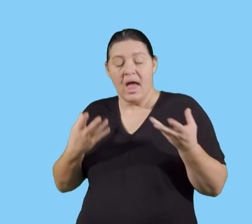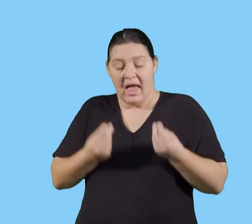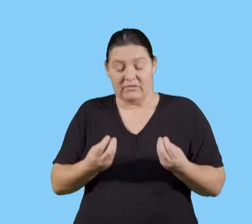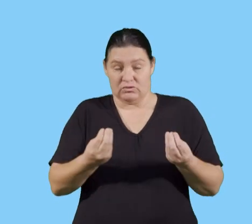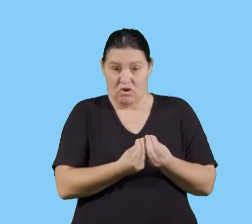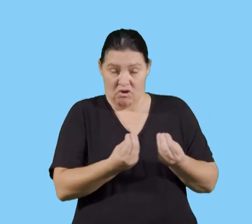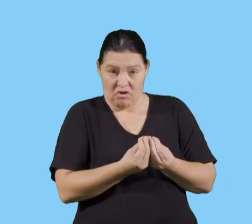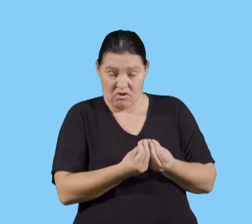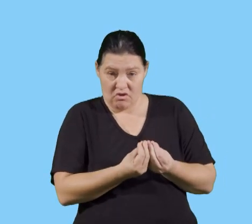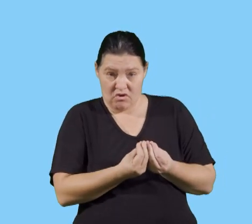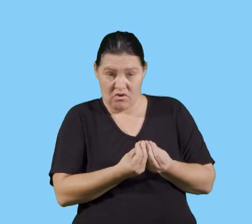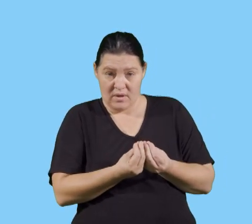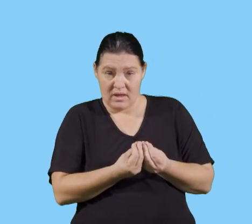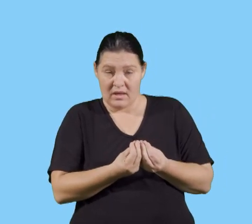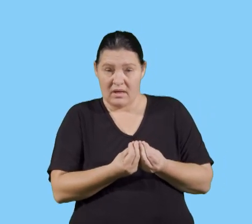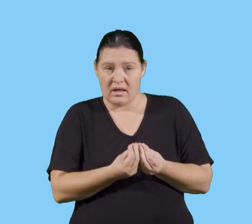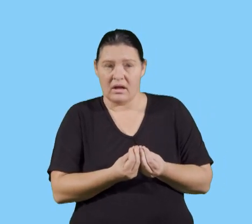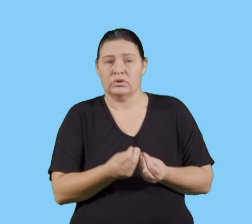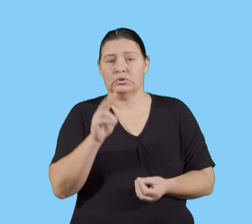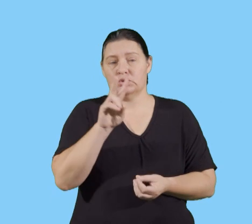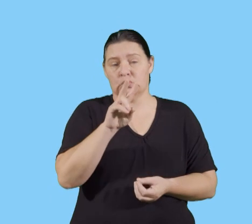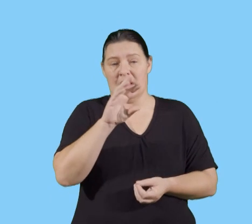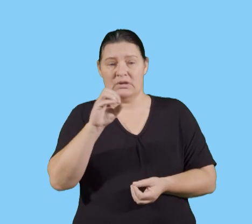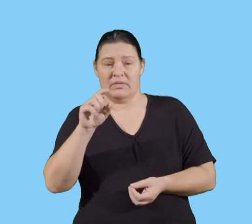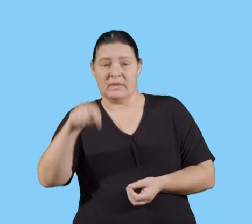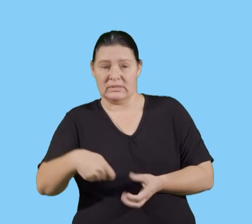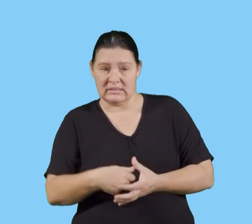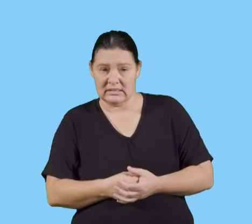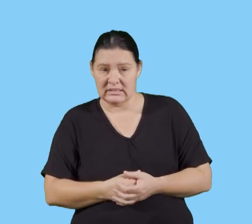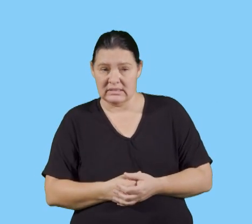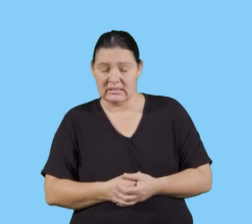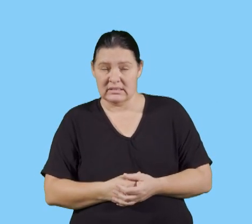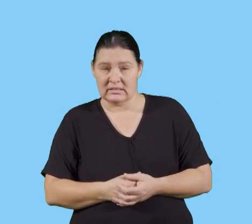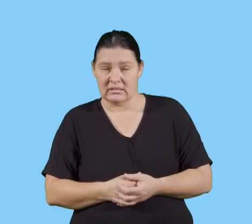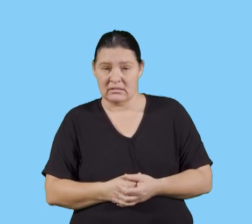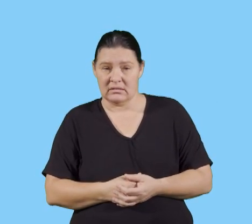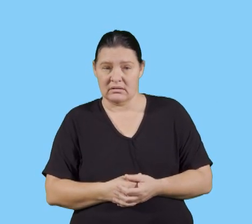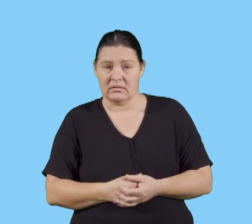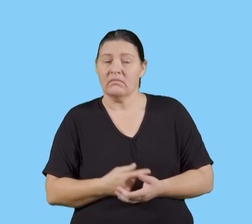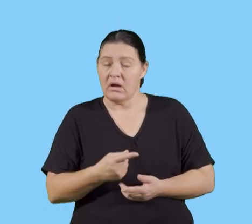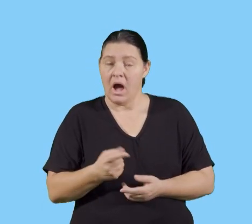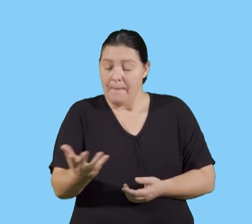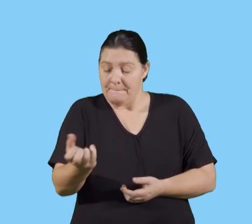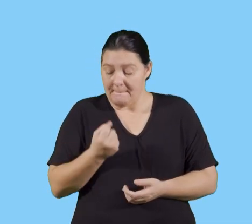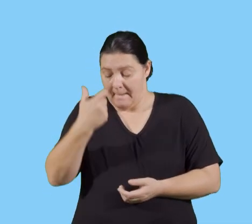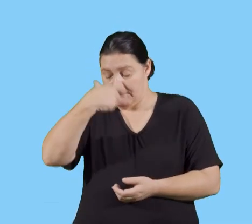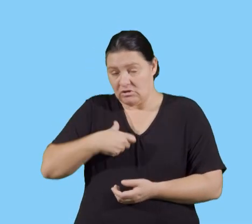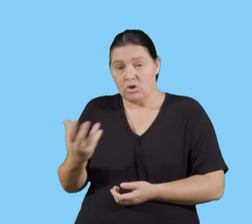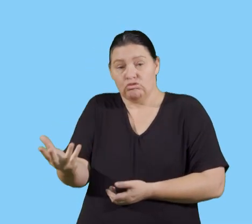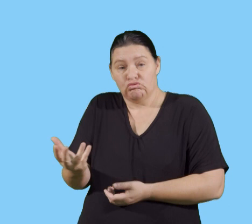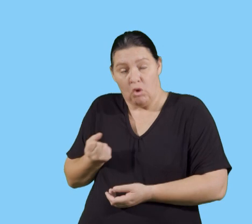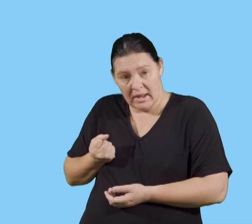stock, which is a balance now, 200,000. The moment he takes goods for personal use, that is